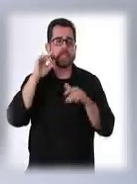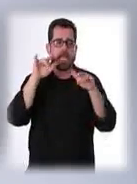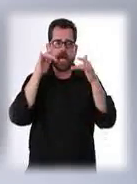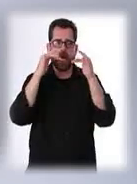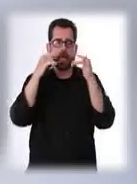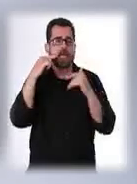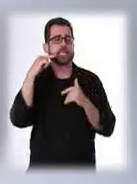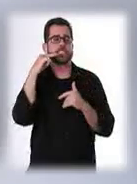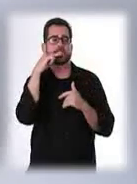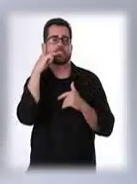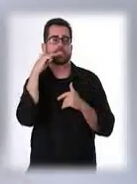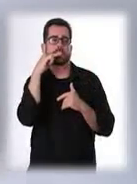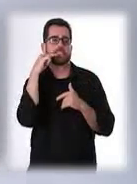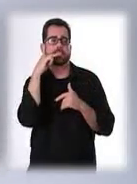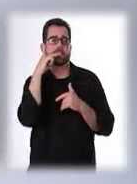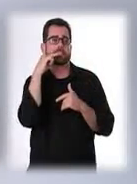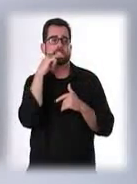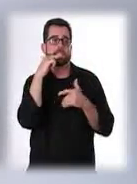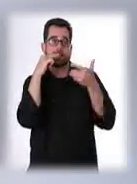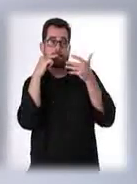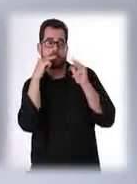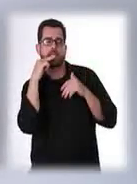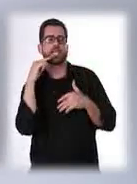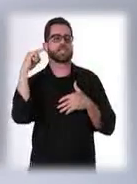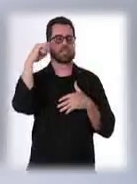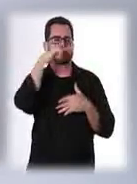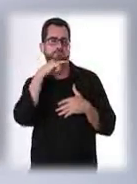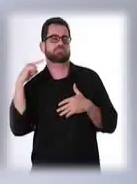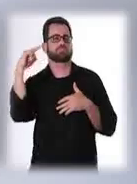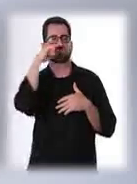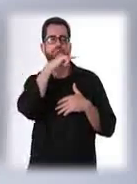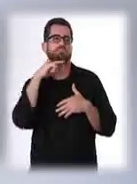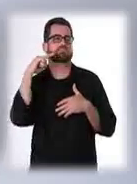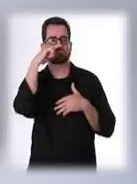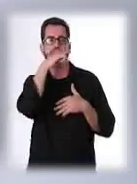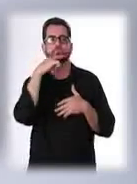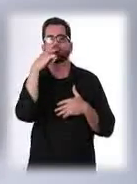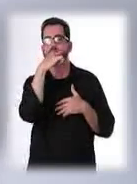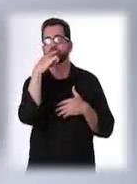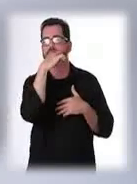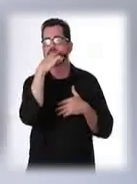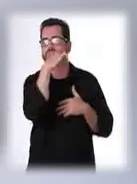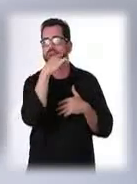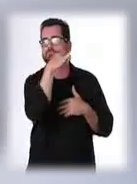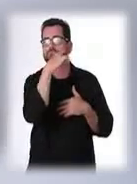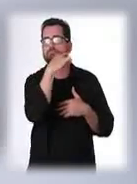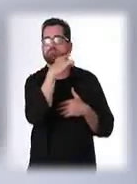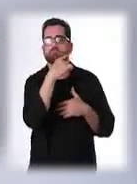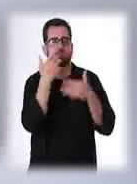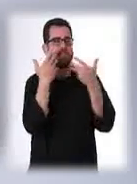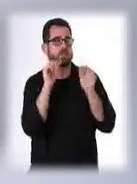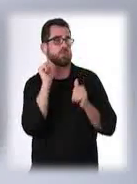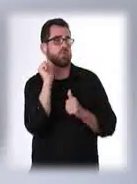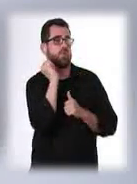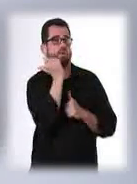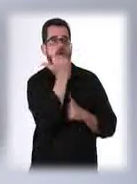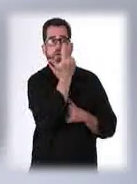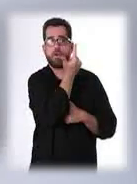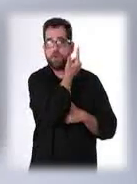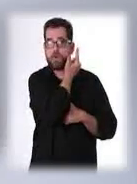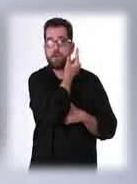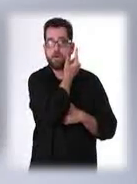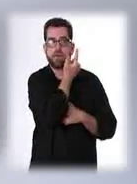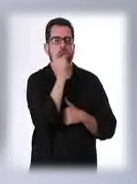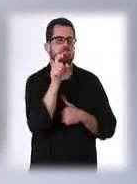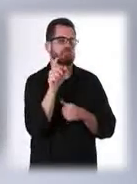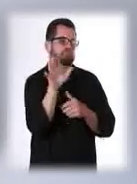back and forth, and then sweep towards the biting edge of the teeth. Repeat until the fronts of all the teeth have been cleaned.